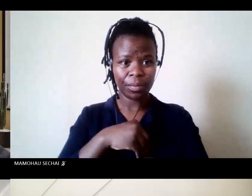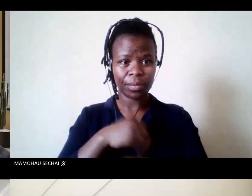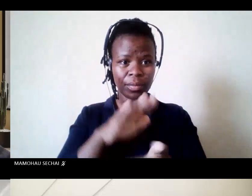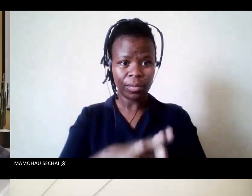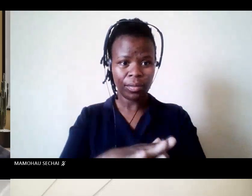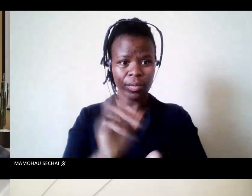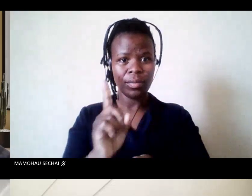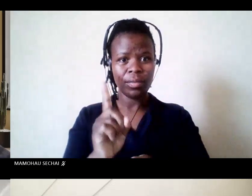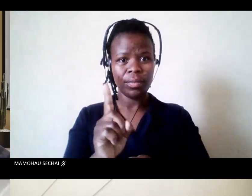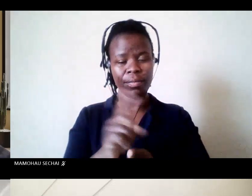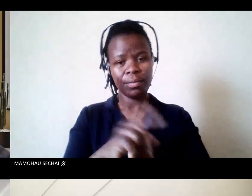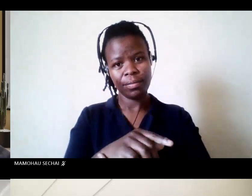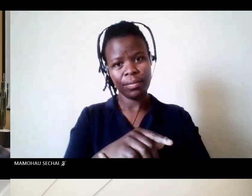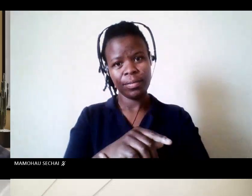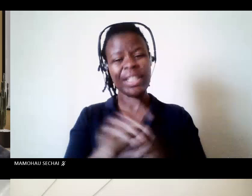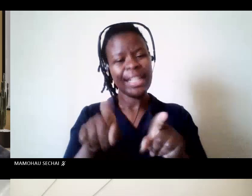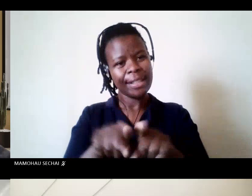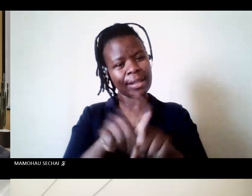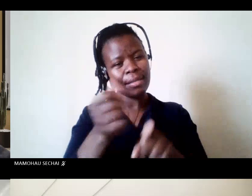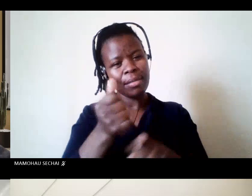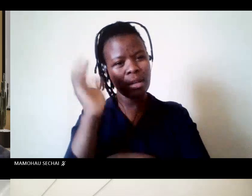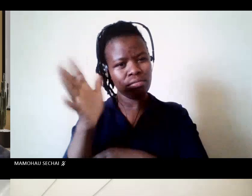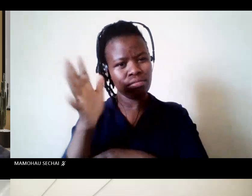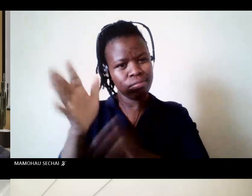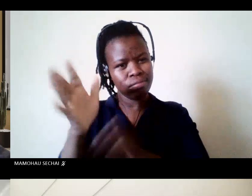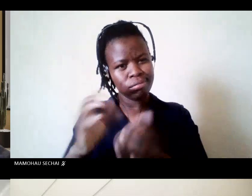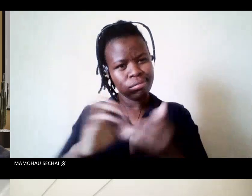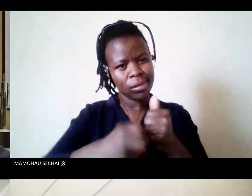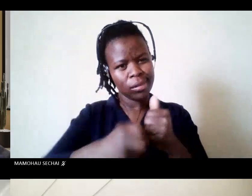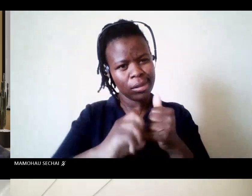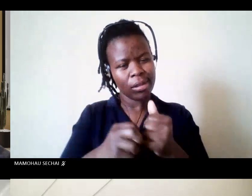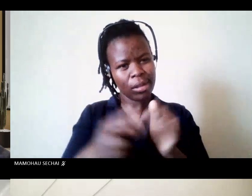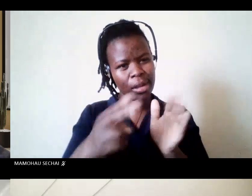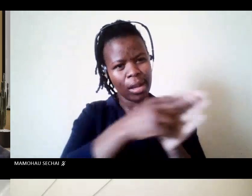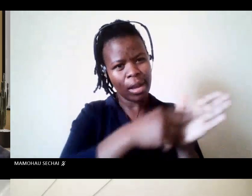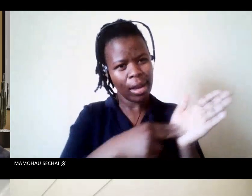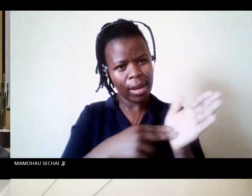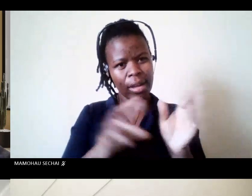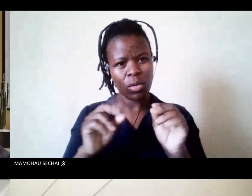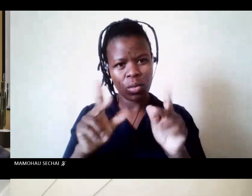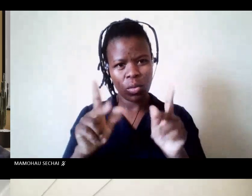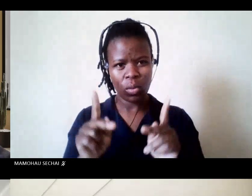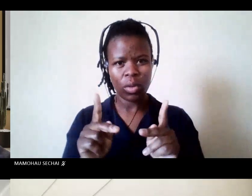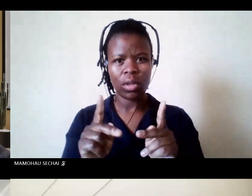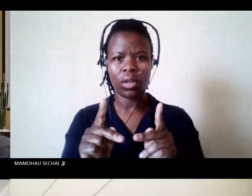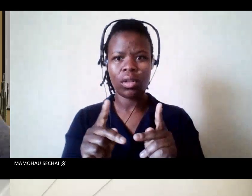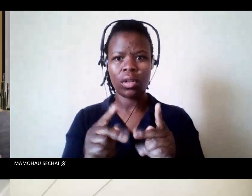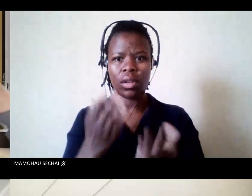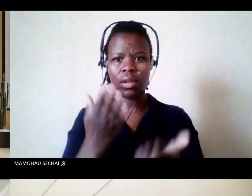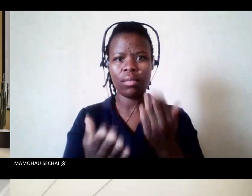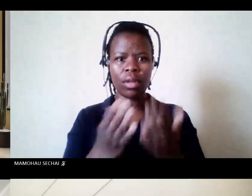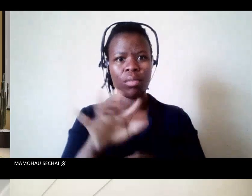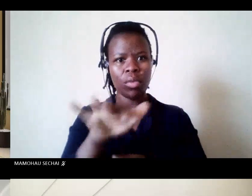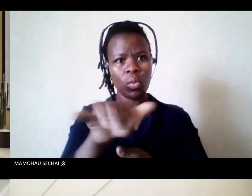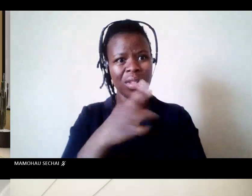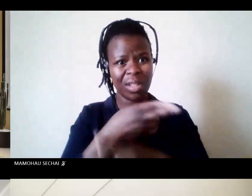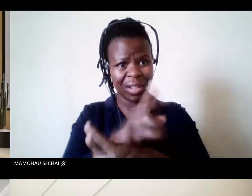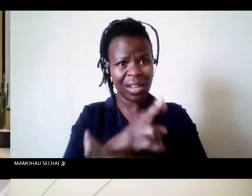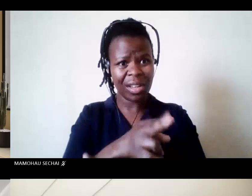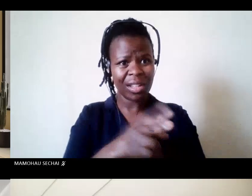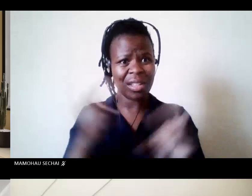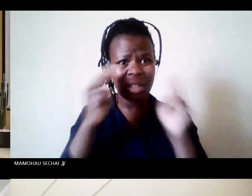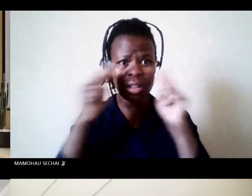Judy then tried to highlight how different ways in which rights are viewed. Okay, different ways in which